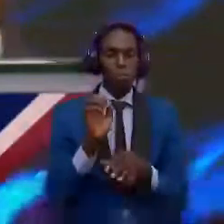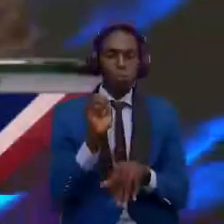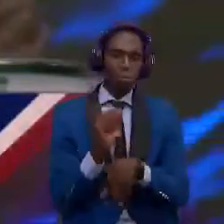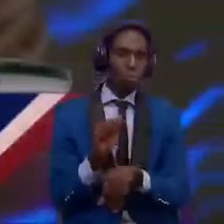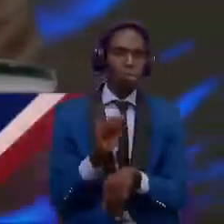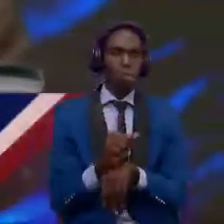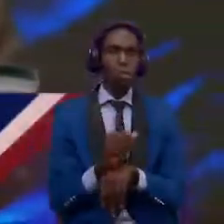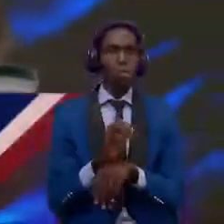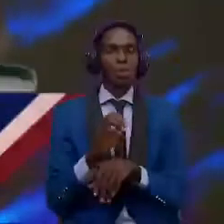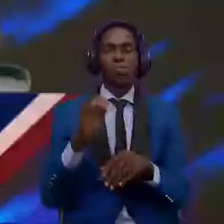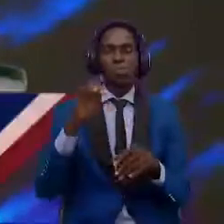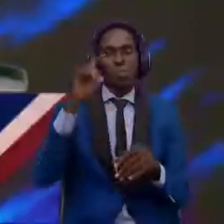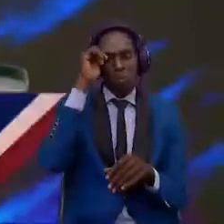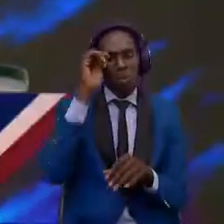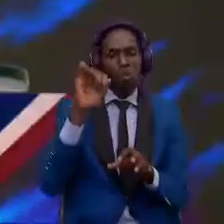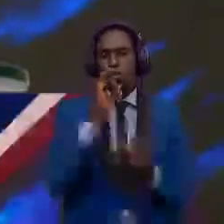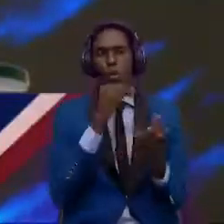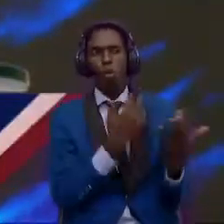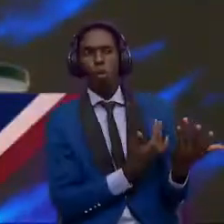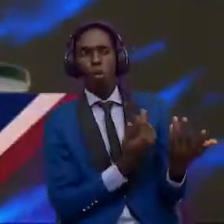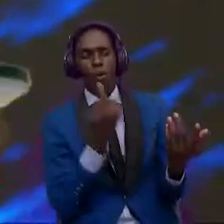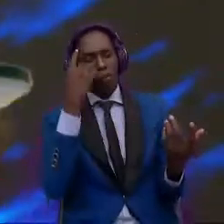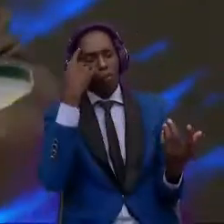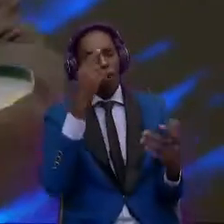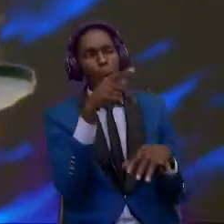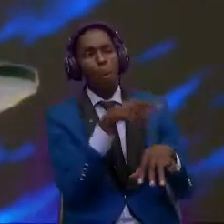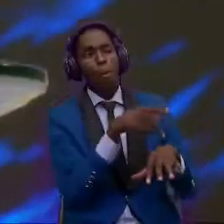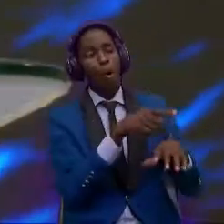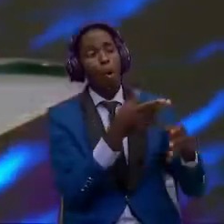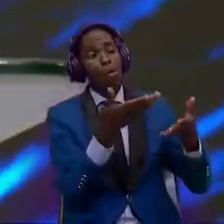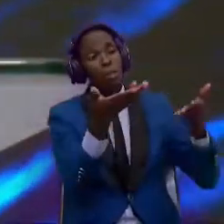the apostle to die before he started walking.